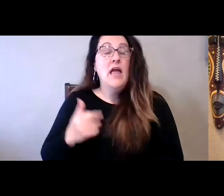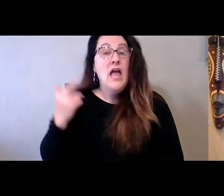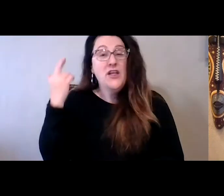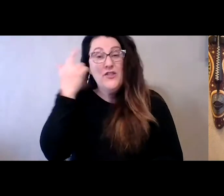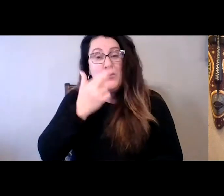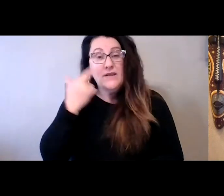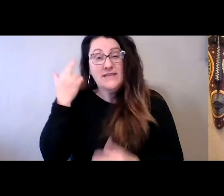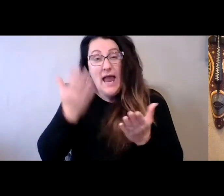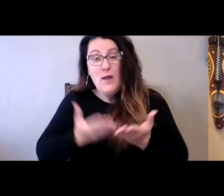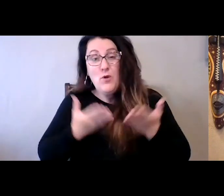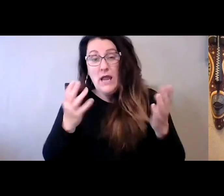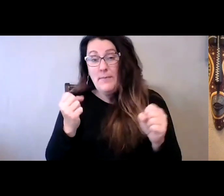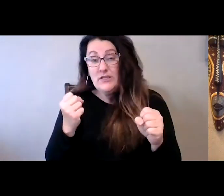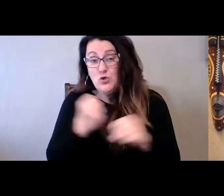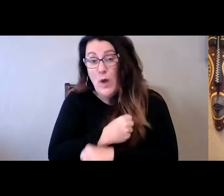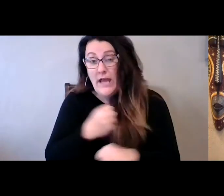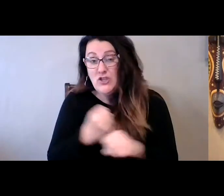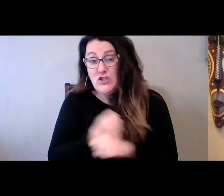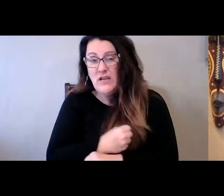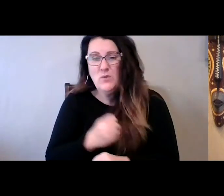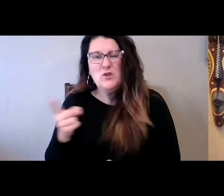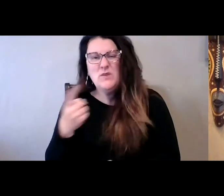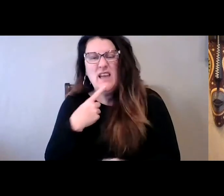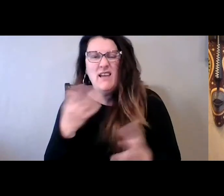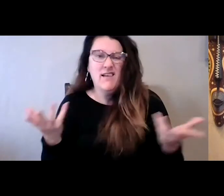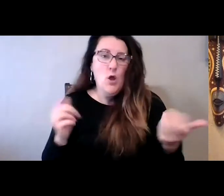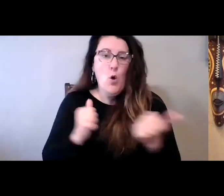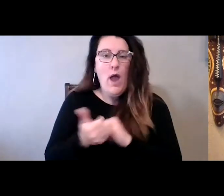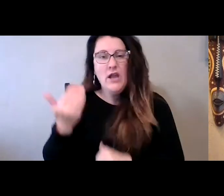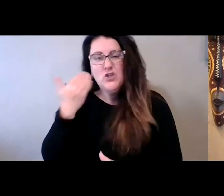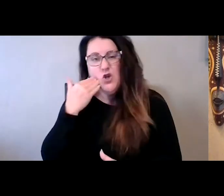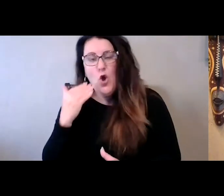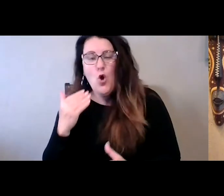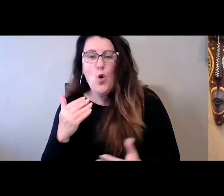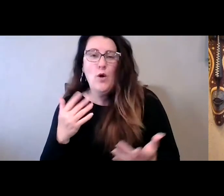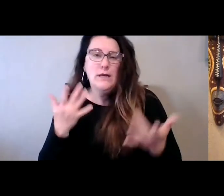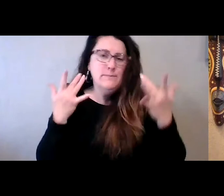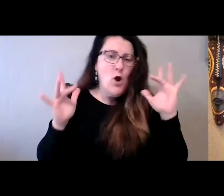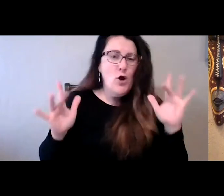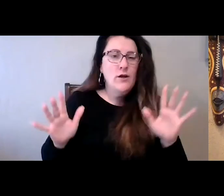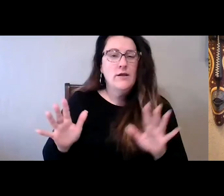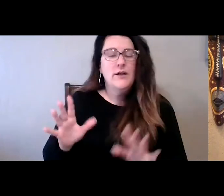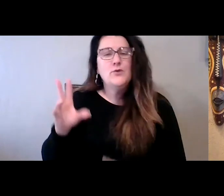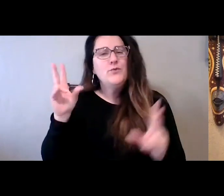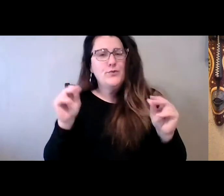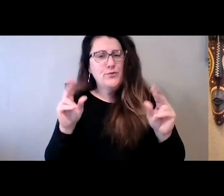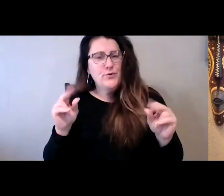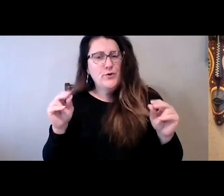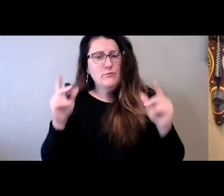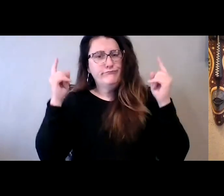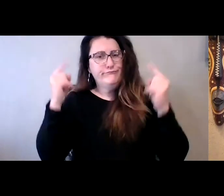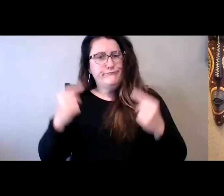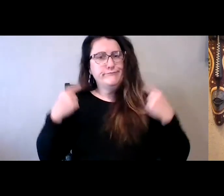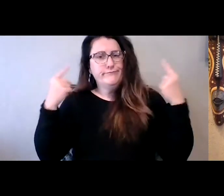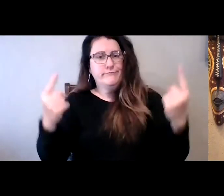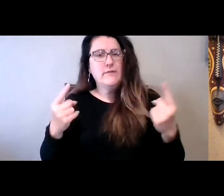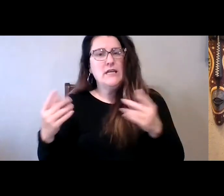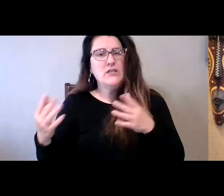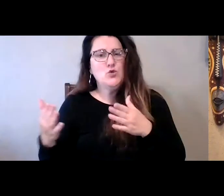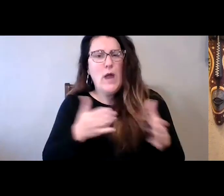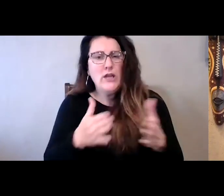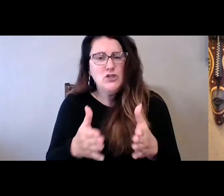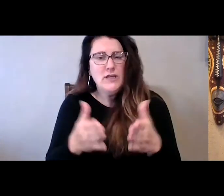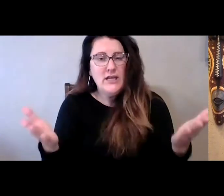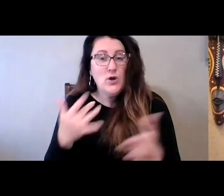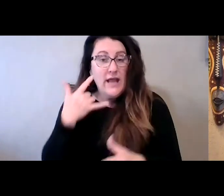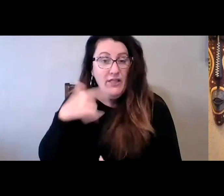that strategy is because many of you will say, well, how did you know this? Well, how were you smart? No, actually, that has been the strategy here in